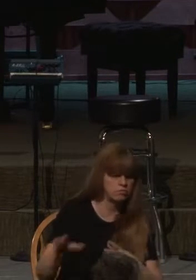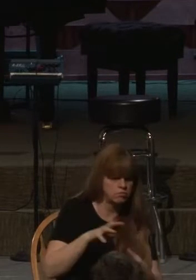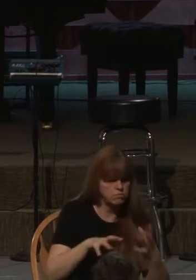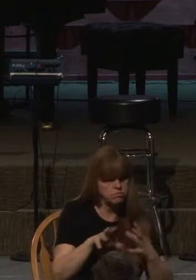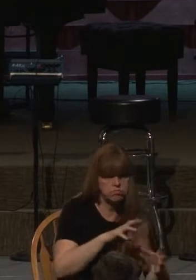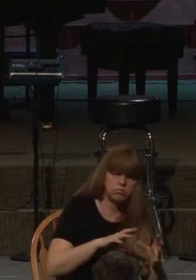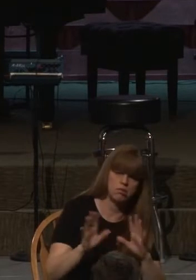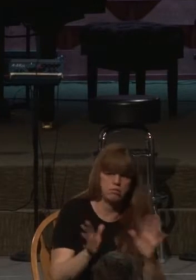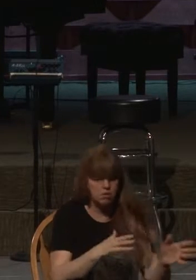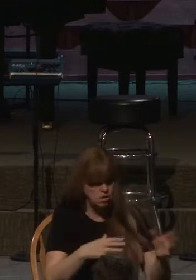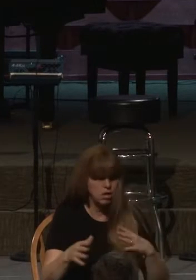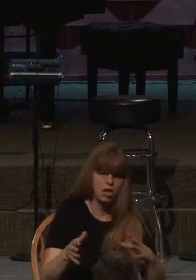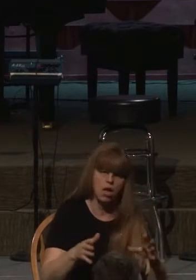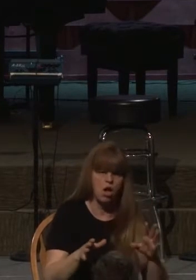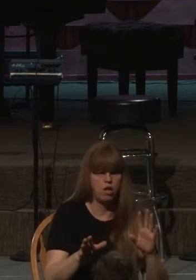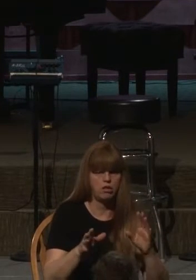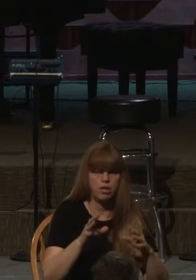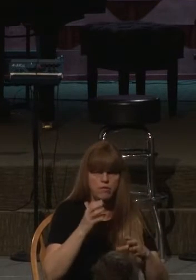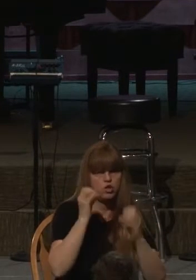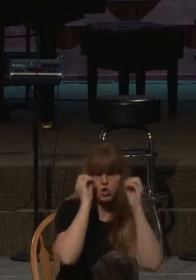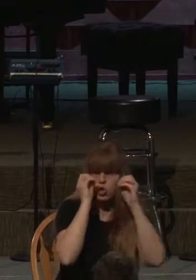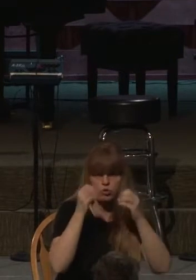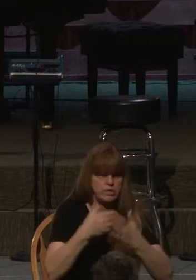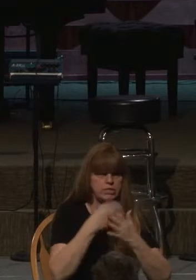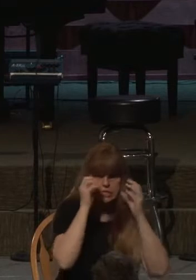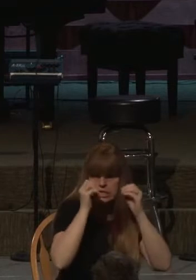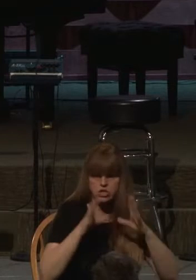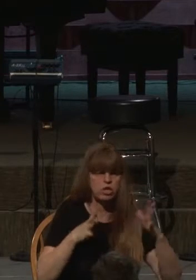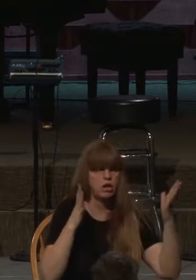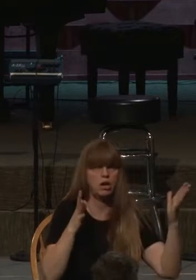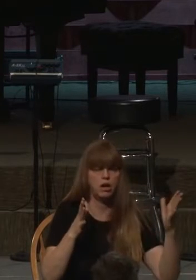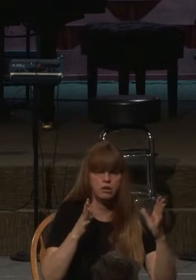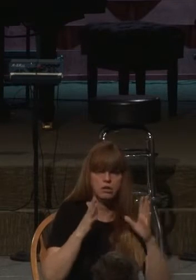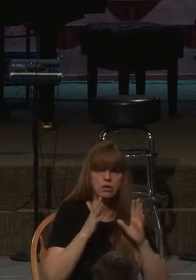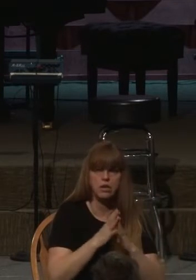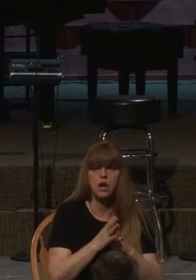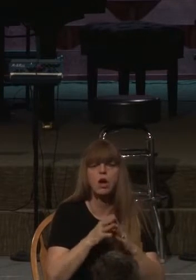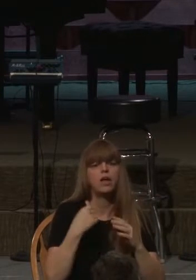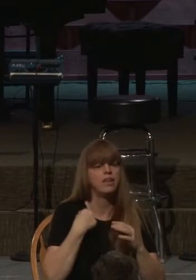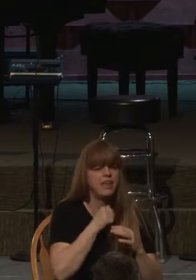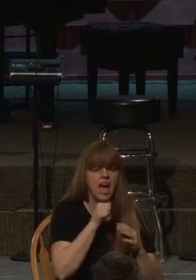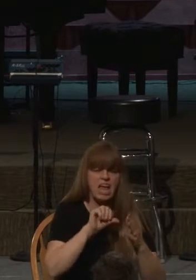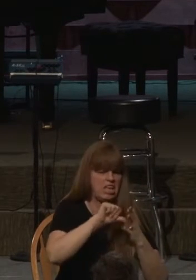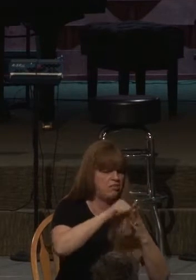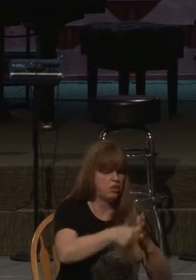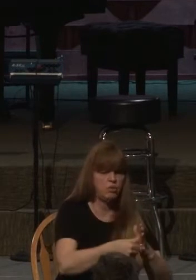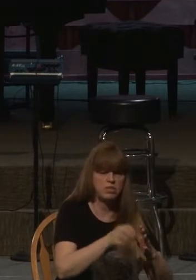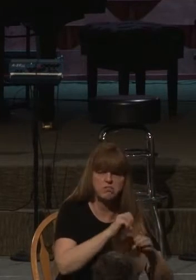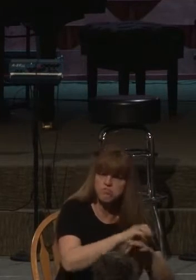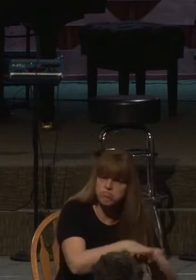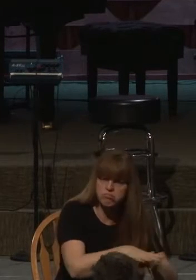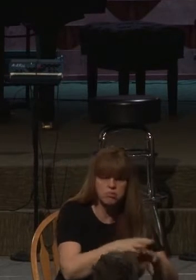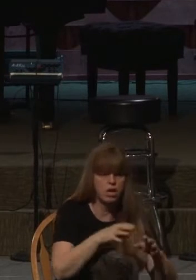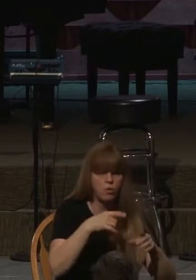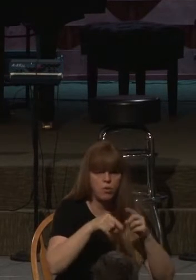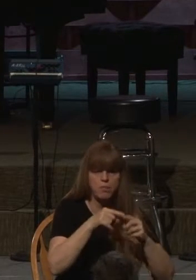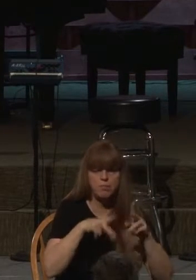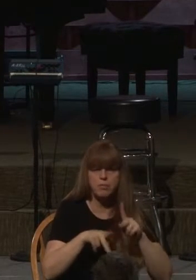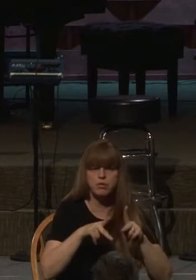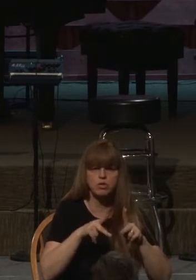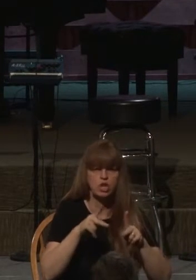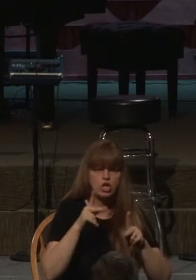by every wind of new teaching. We will not be influenced when people try to trick us with